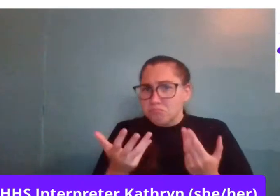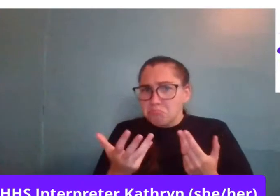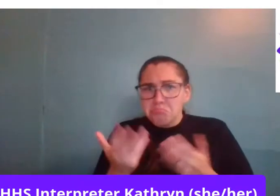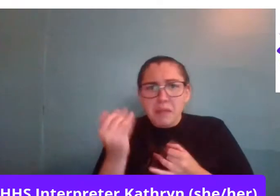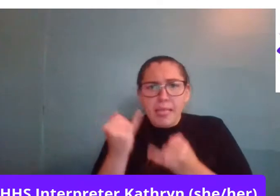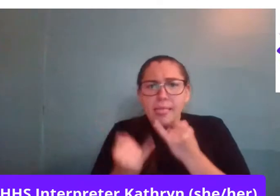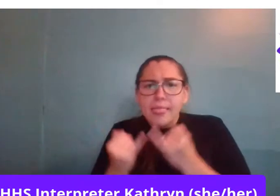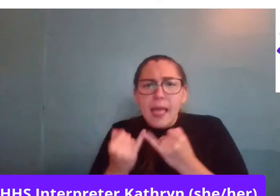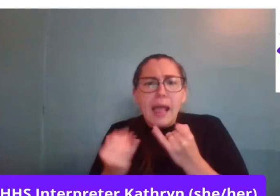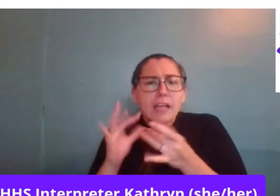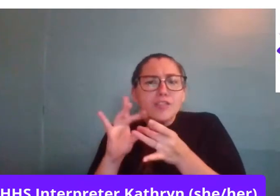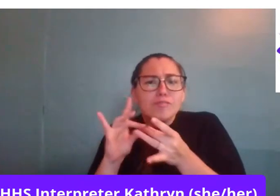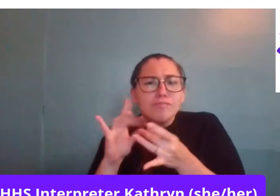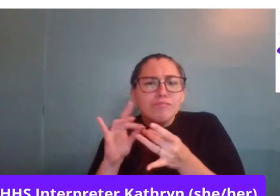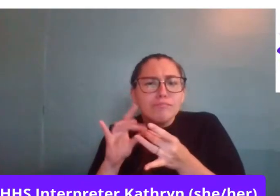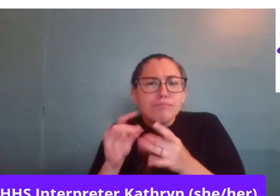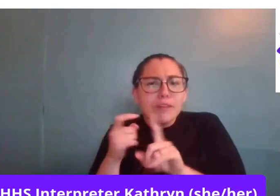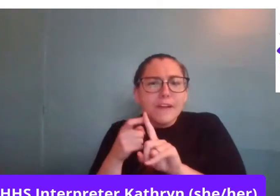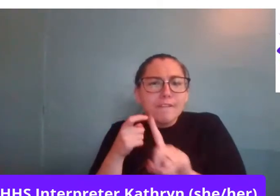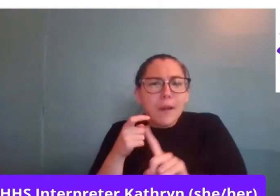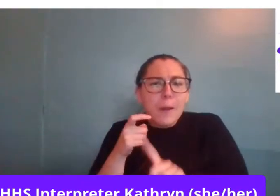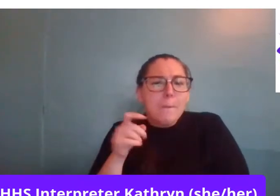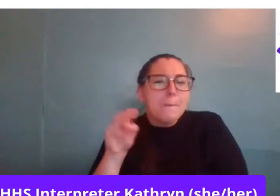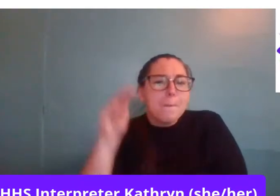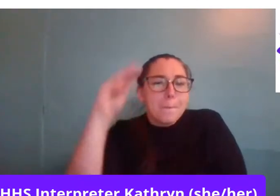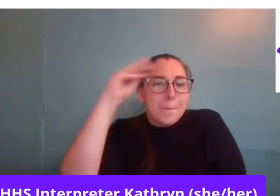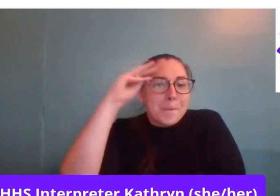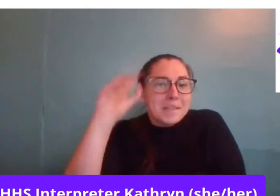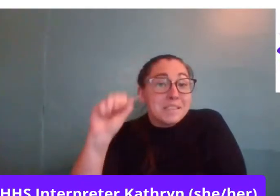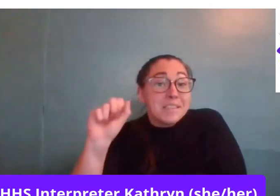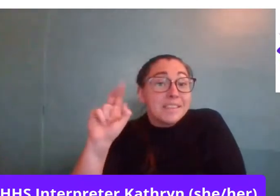final words, Mr. Sullivan?